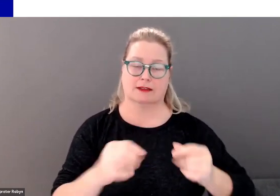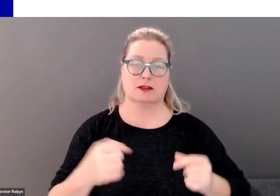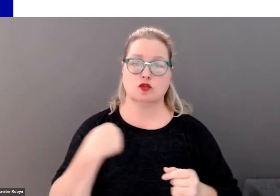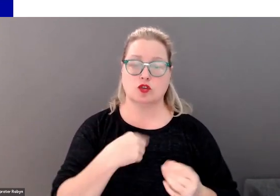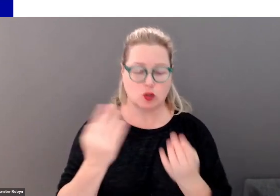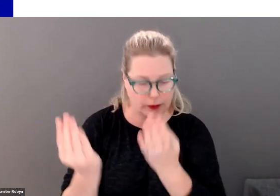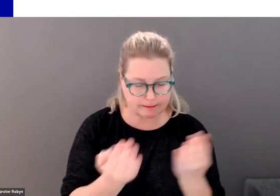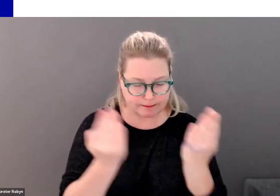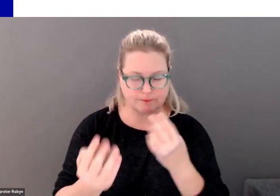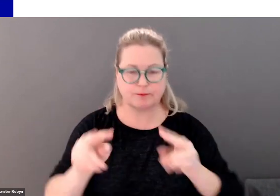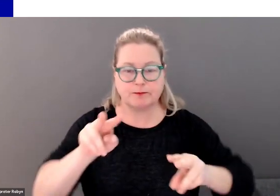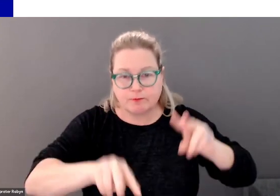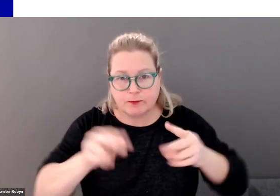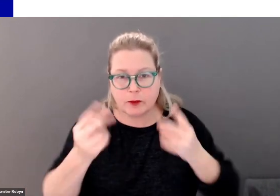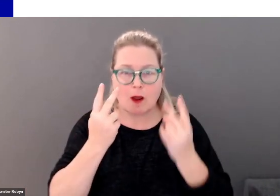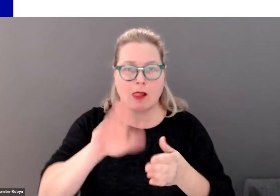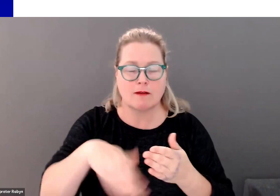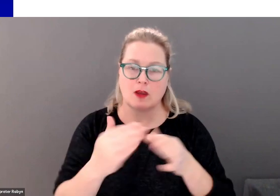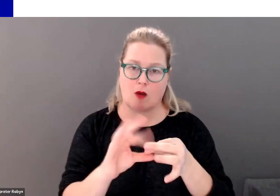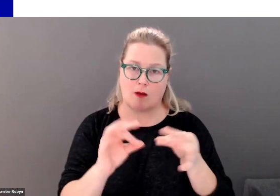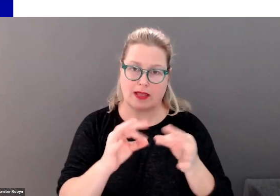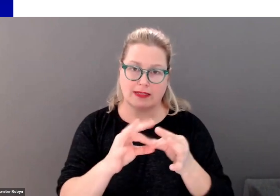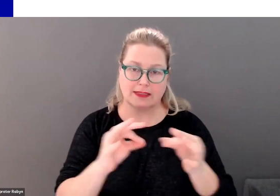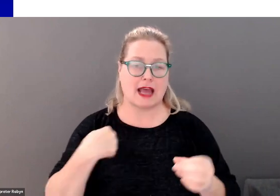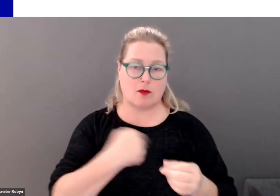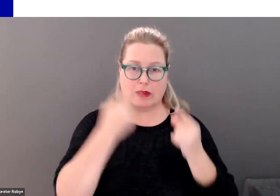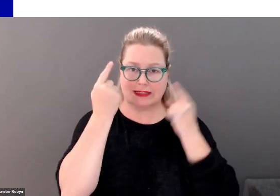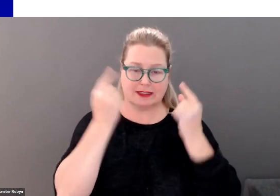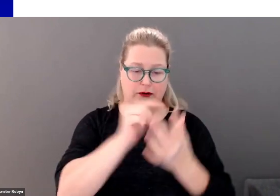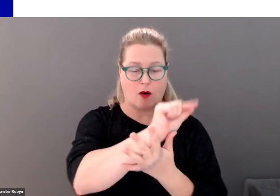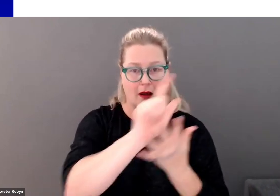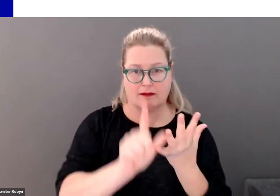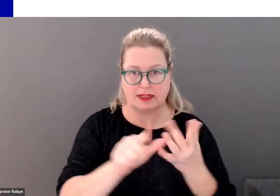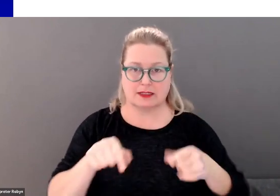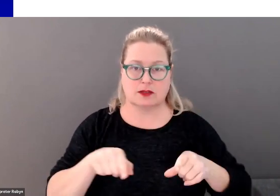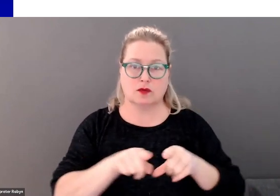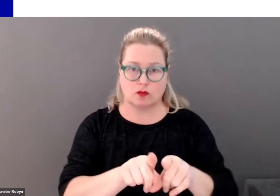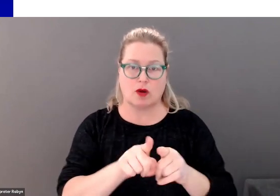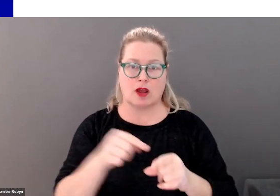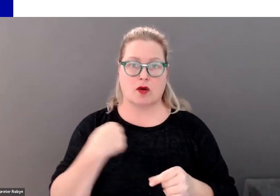in developing this final rule. Next slide, please.